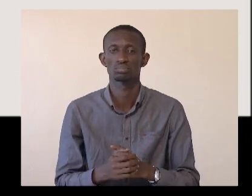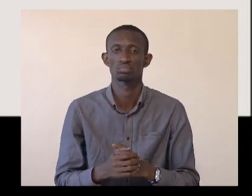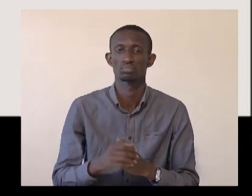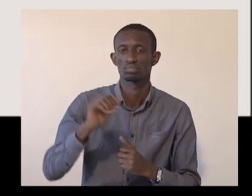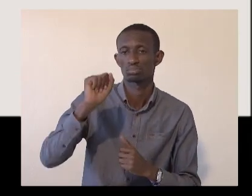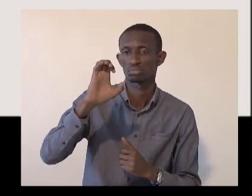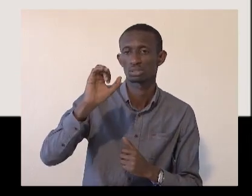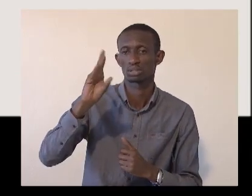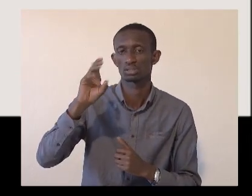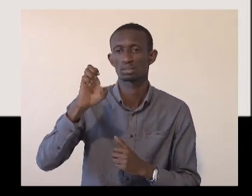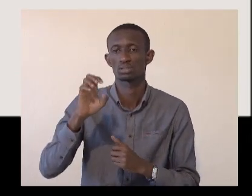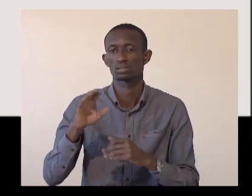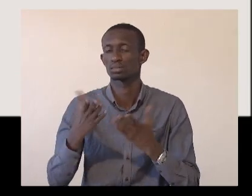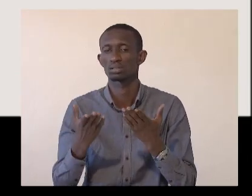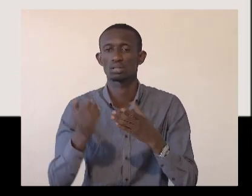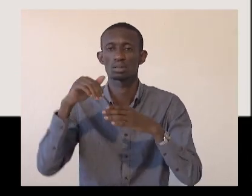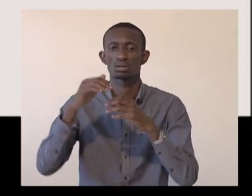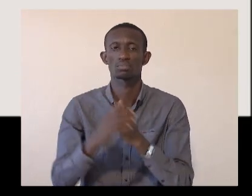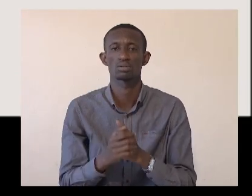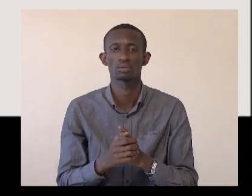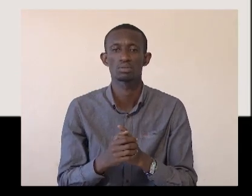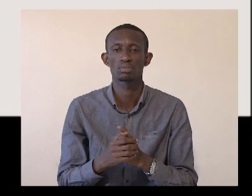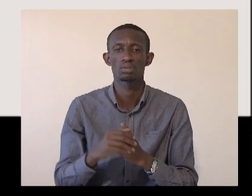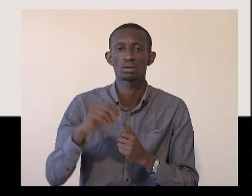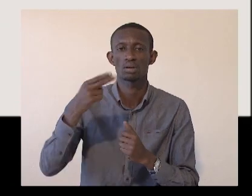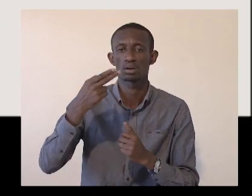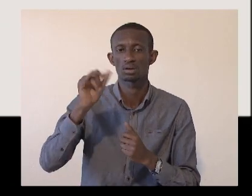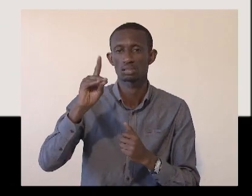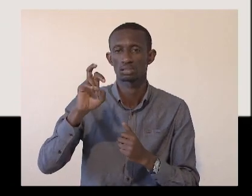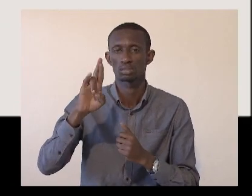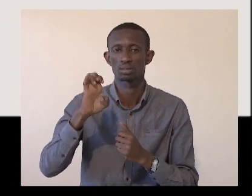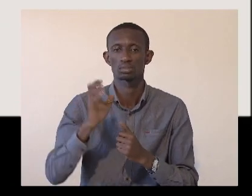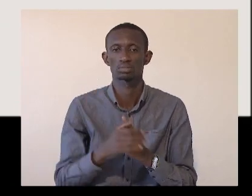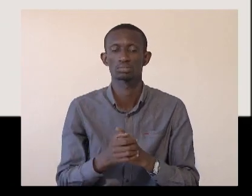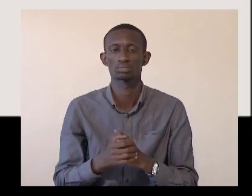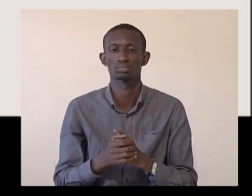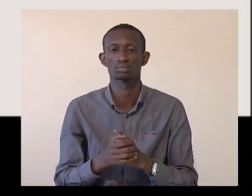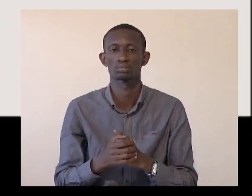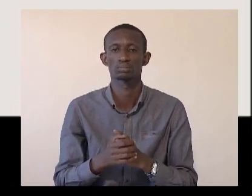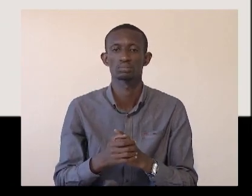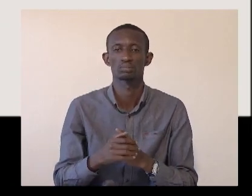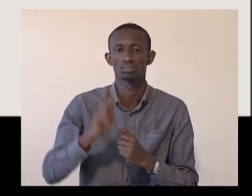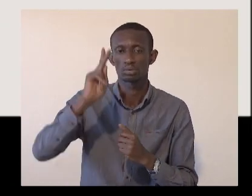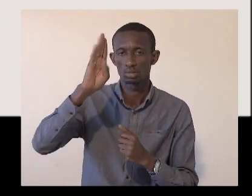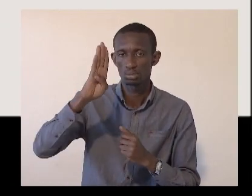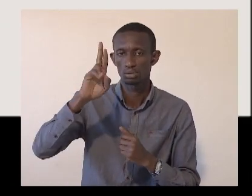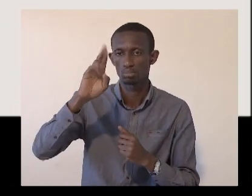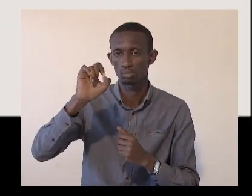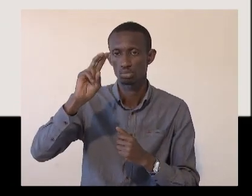acid containing iodide ions, you produce iodides. Bromide ions, you produce